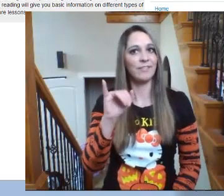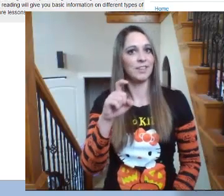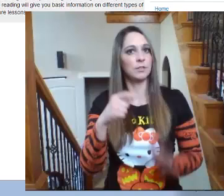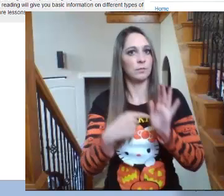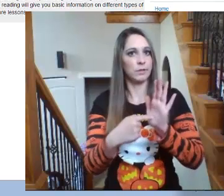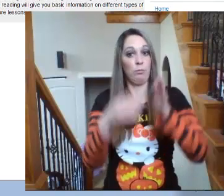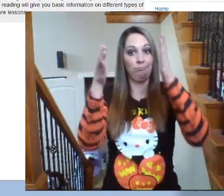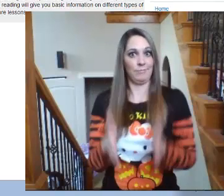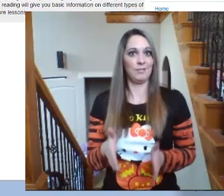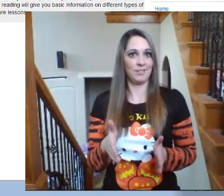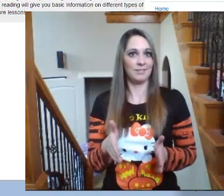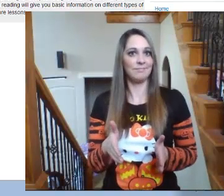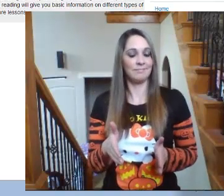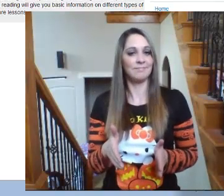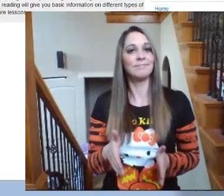The